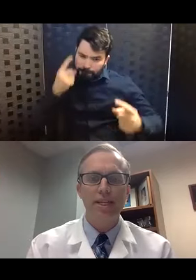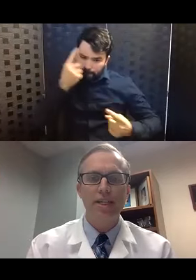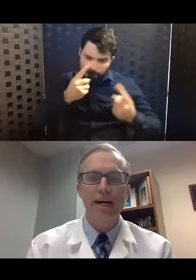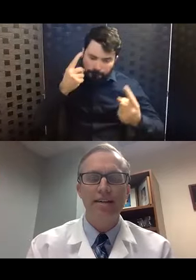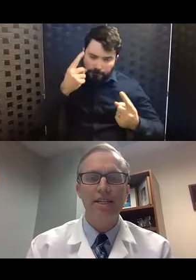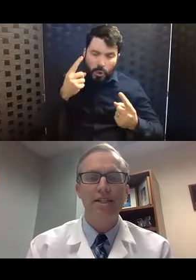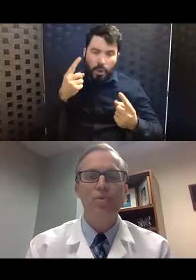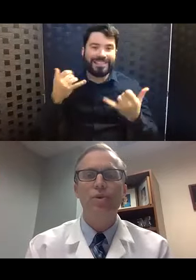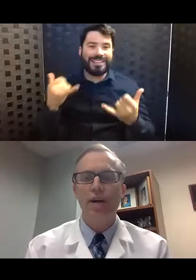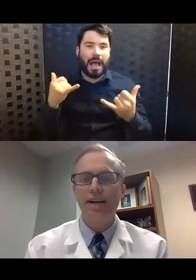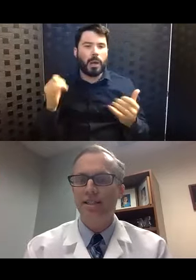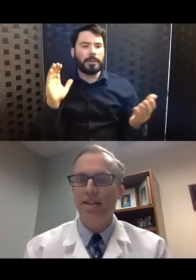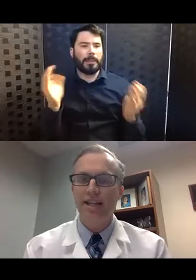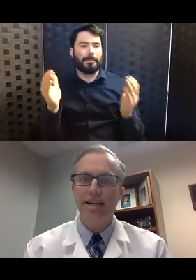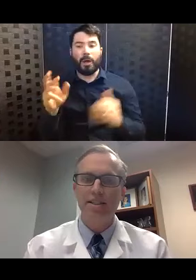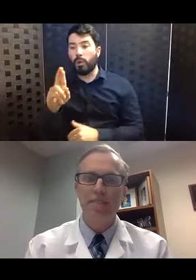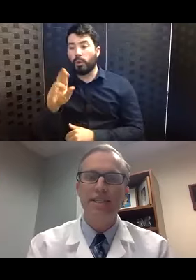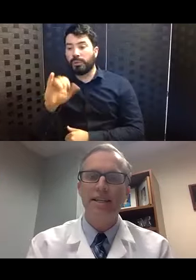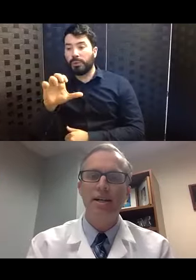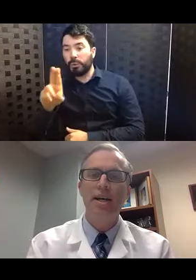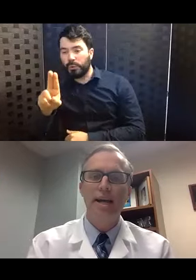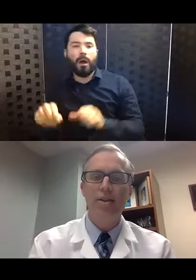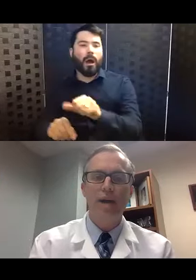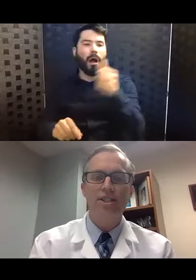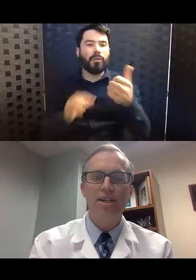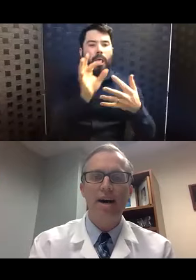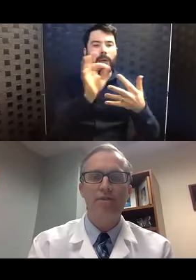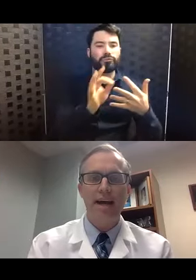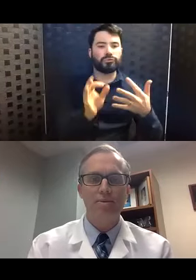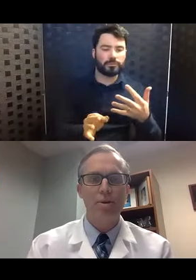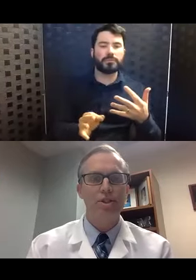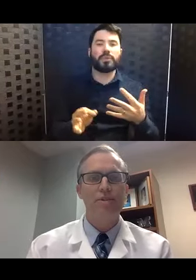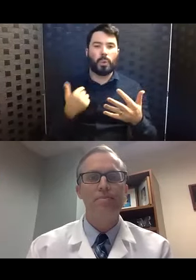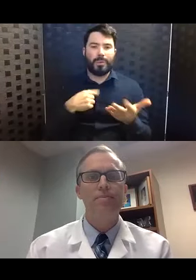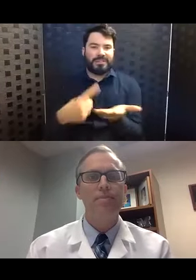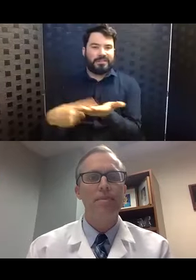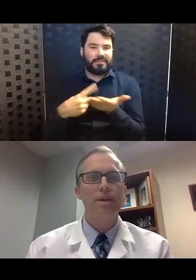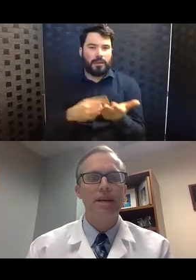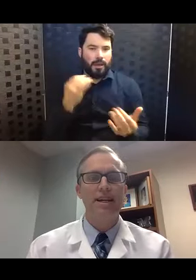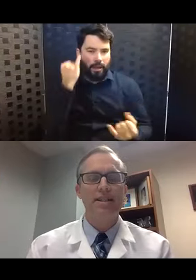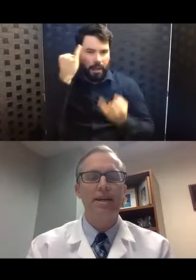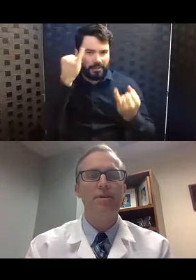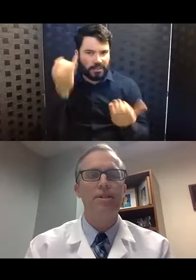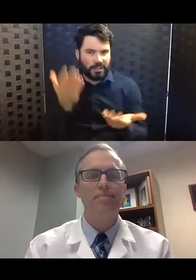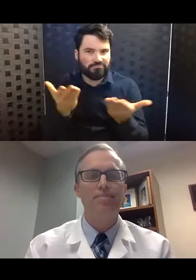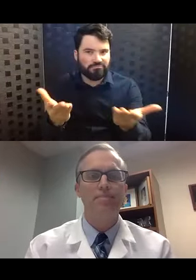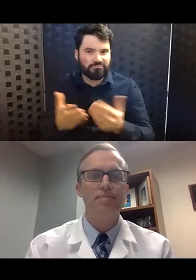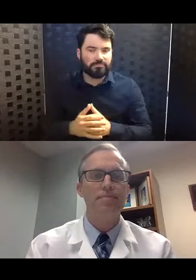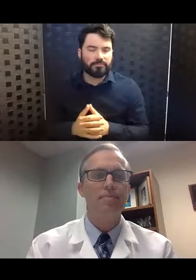to RICU activation, and we will try to discuss that in some detail and the rationale for that approach. Can I have the next slide,